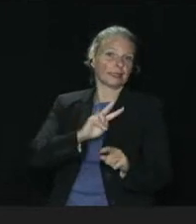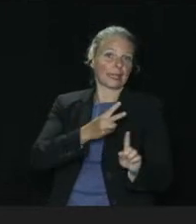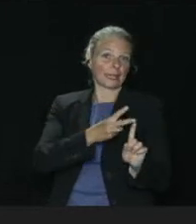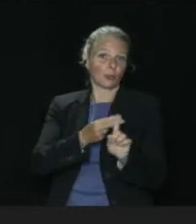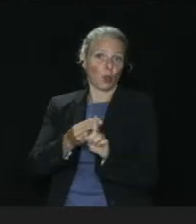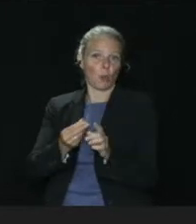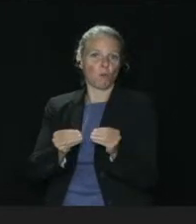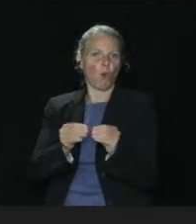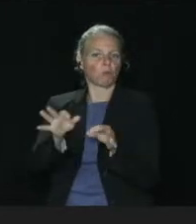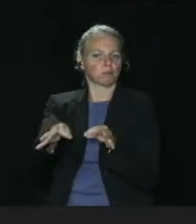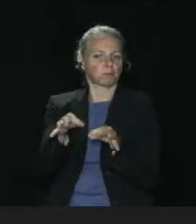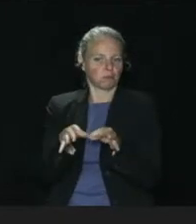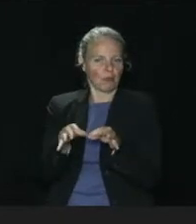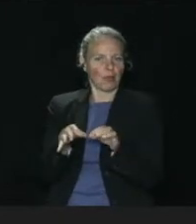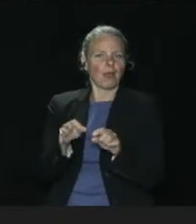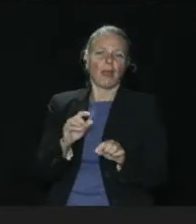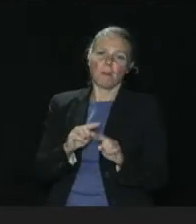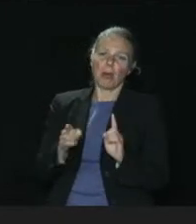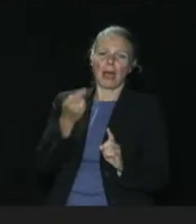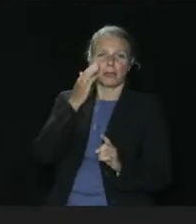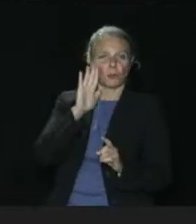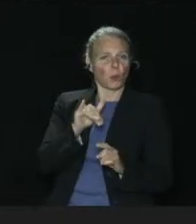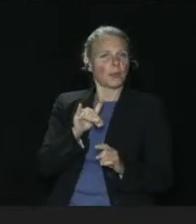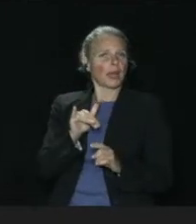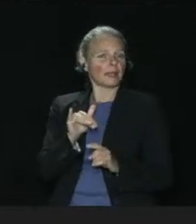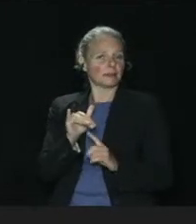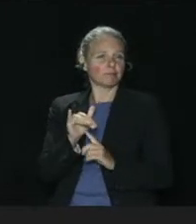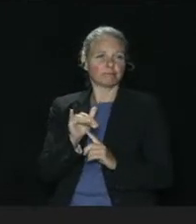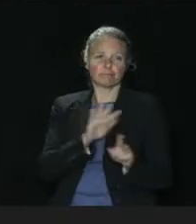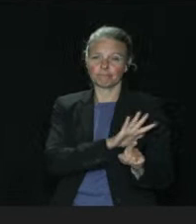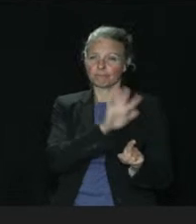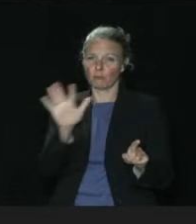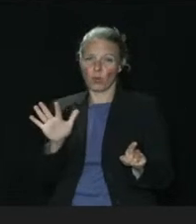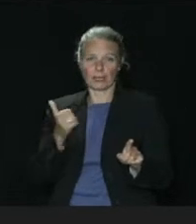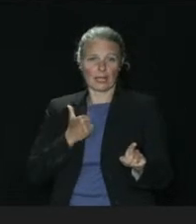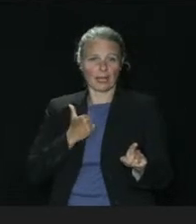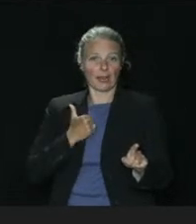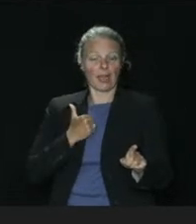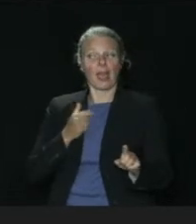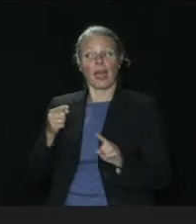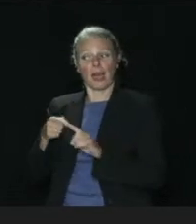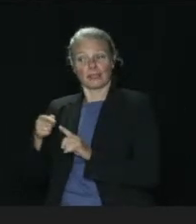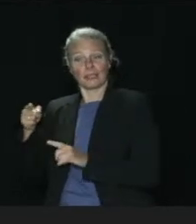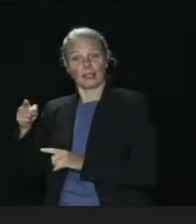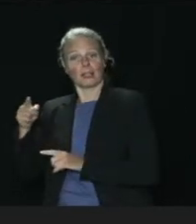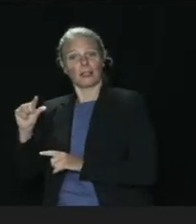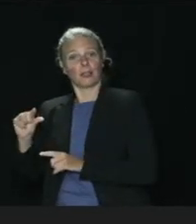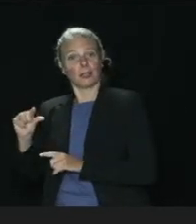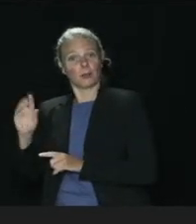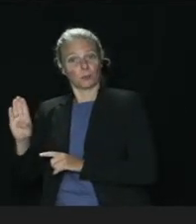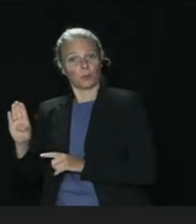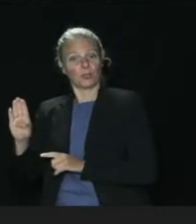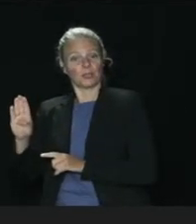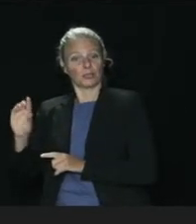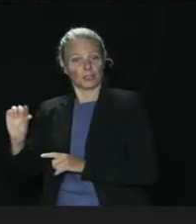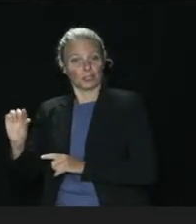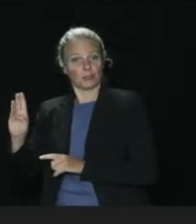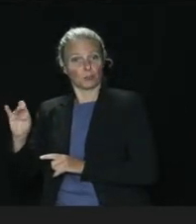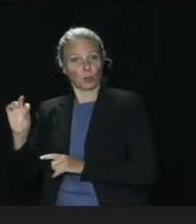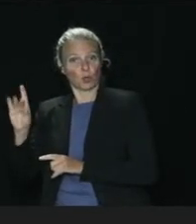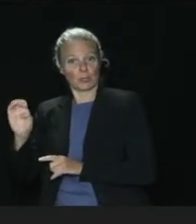think all Canadians, it's until Brigadier-General Brodie gives you the absolute delivery